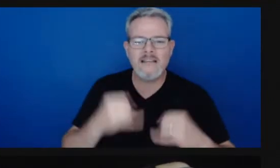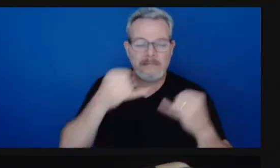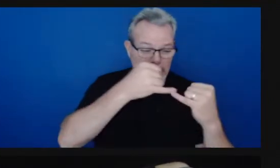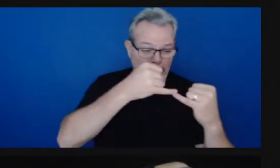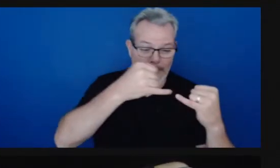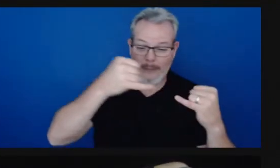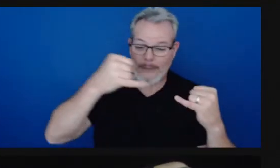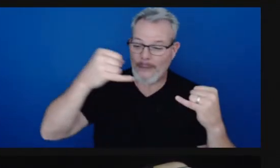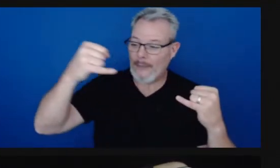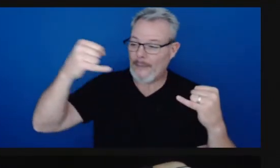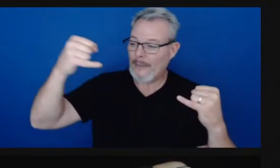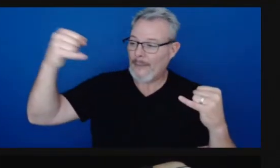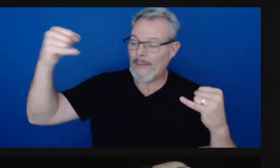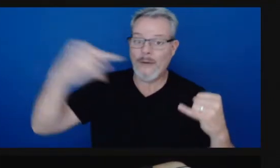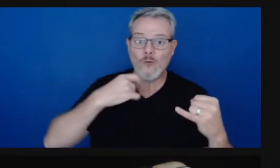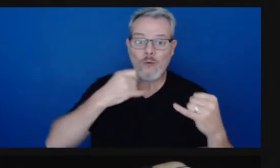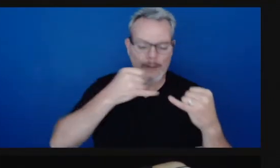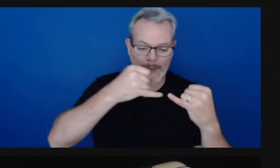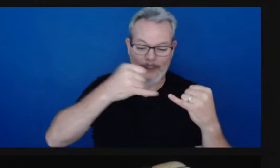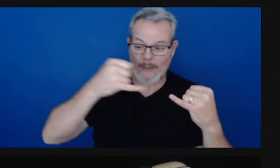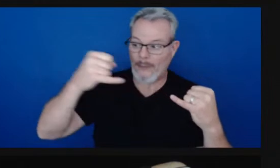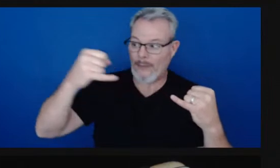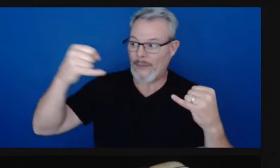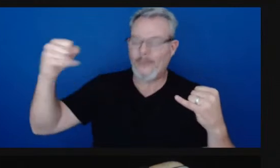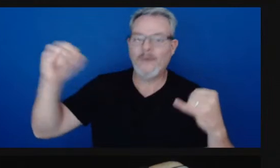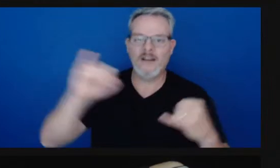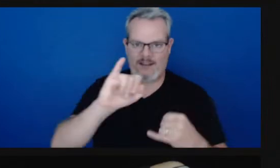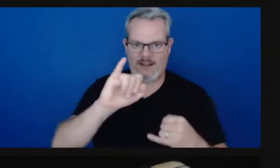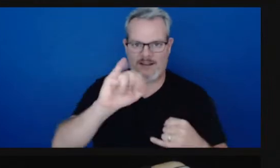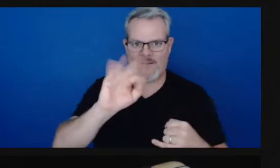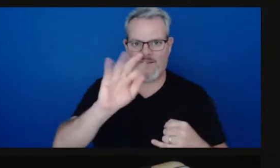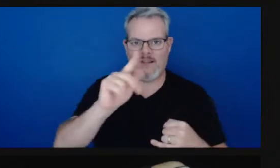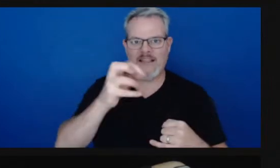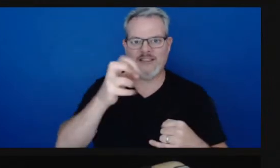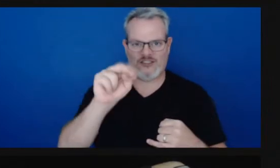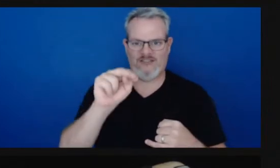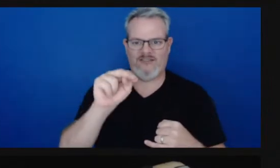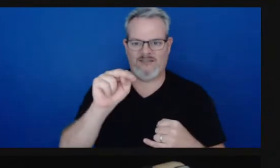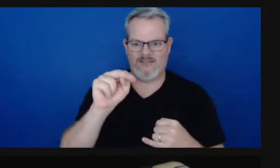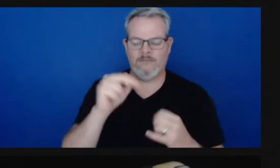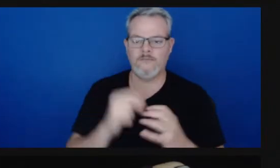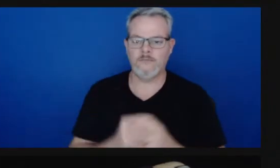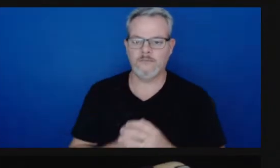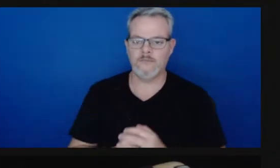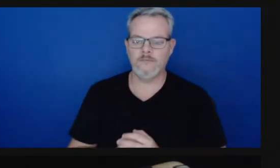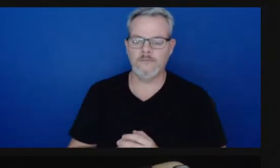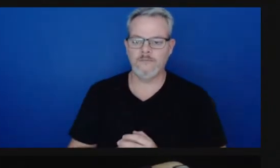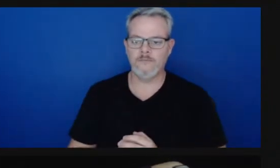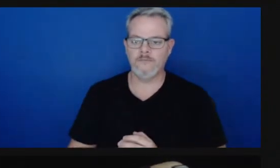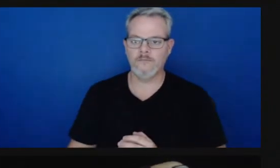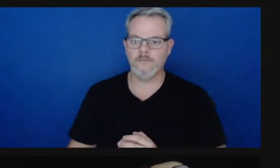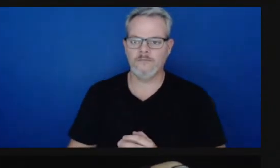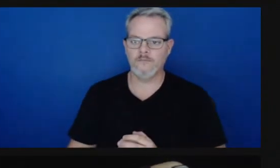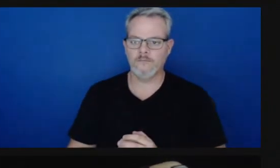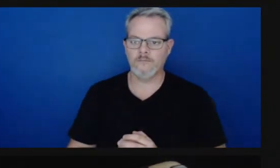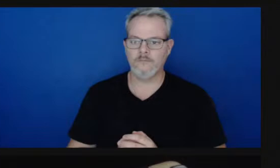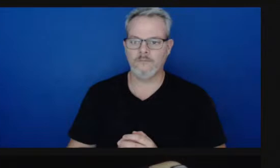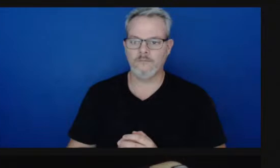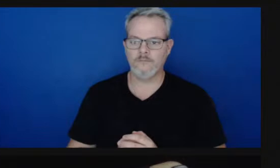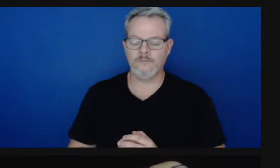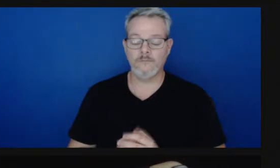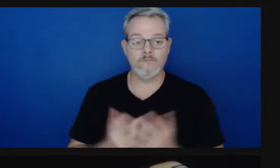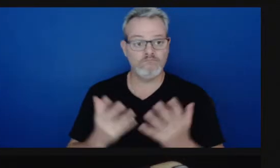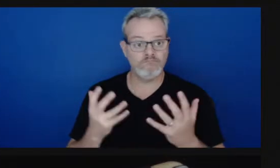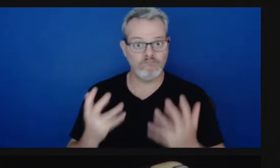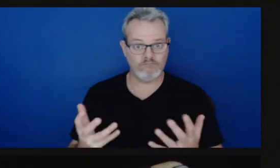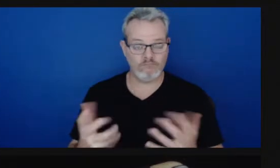inflation, and that seems to have stepped it up another level here. So we have less